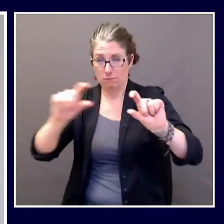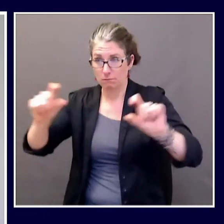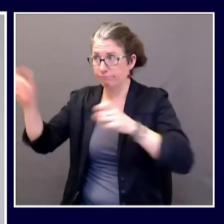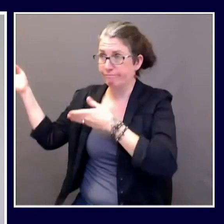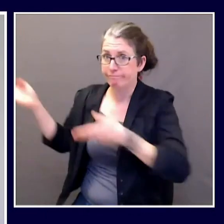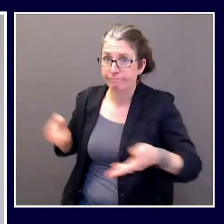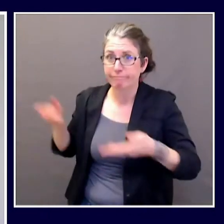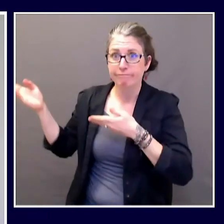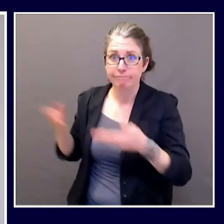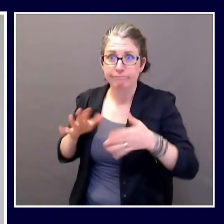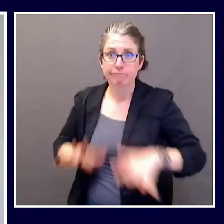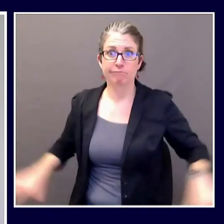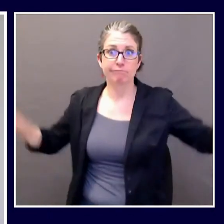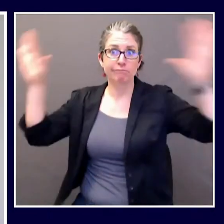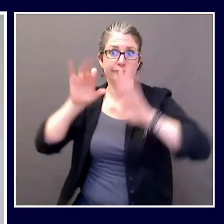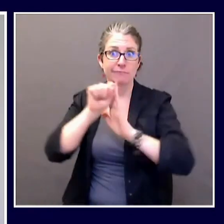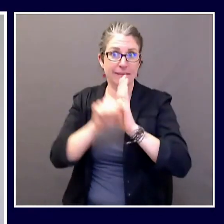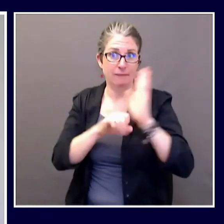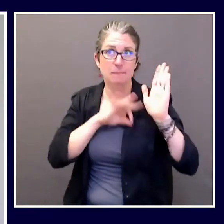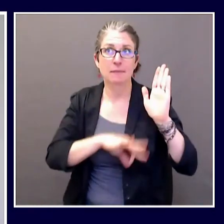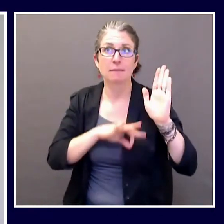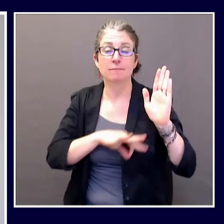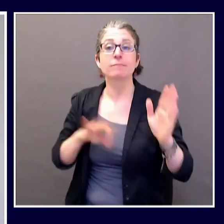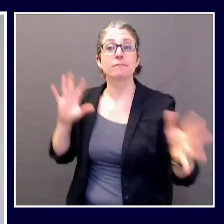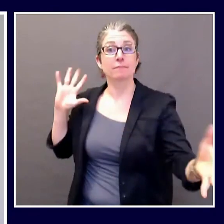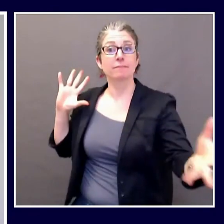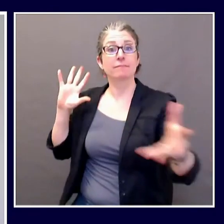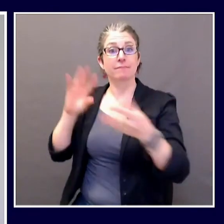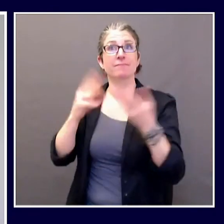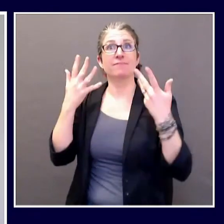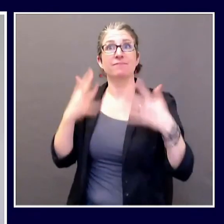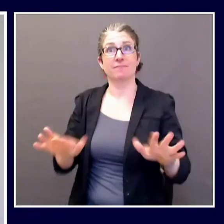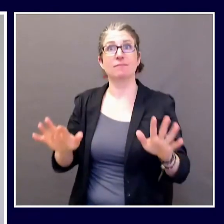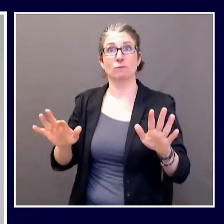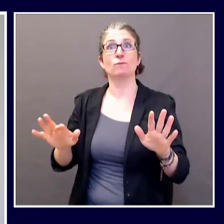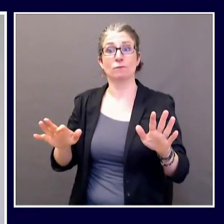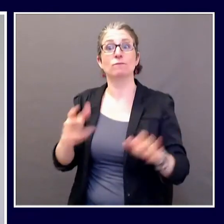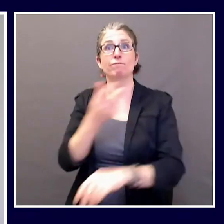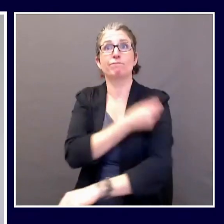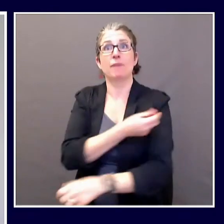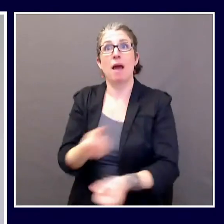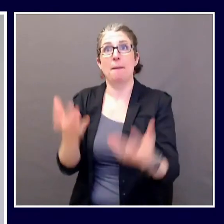vaccinations. Cumulatively, Maine has now delivered